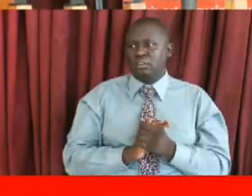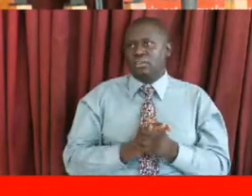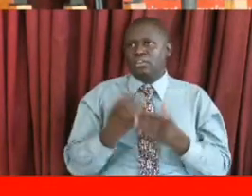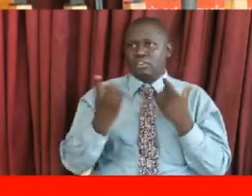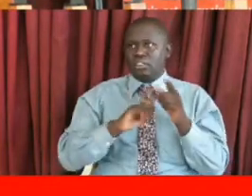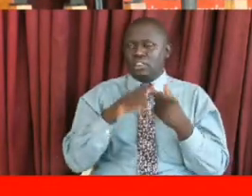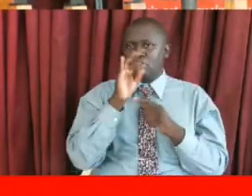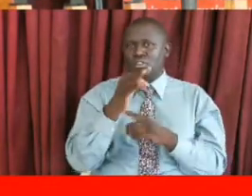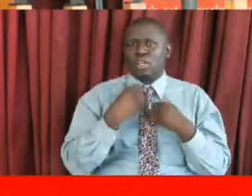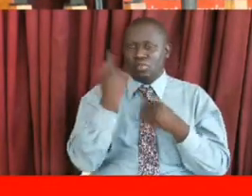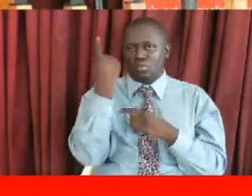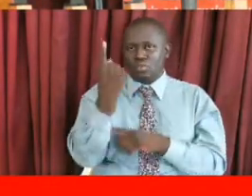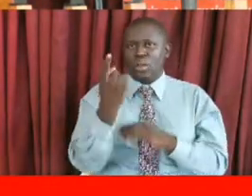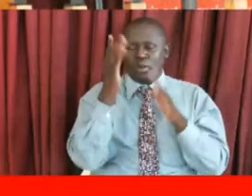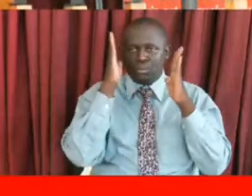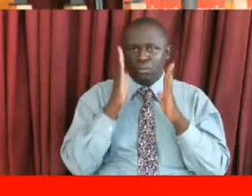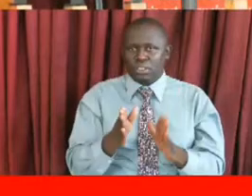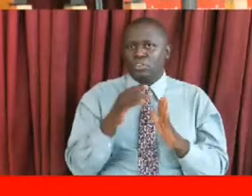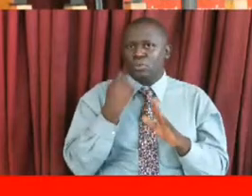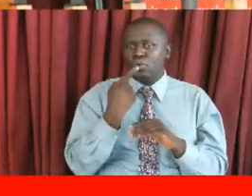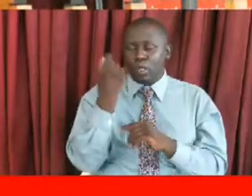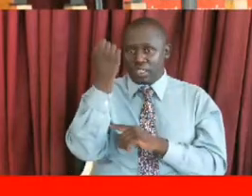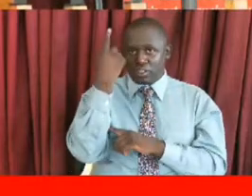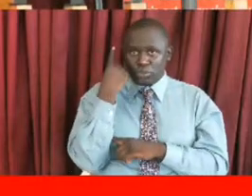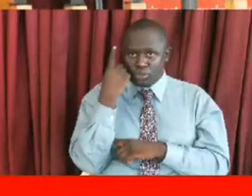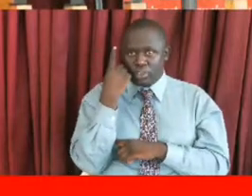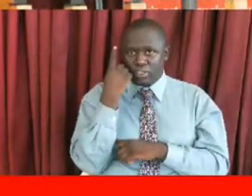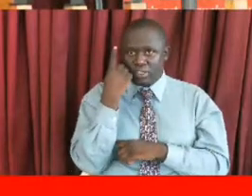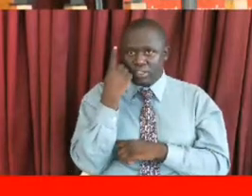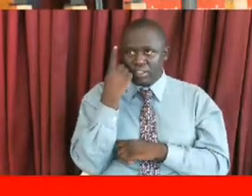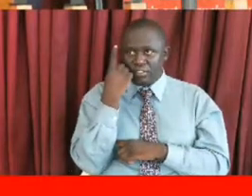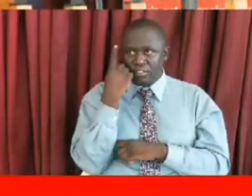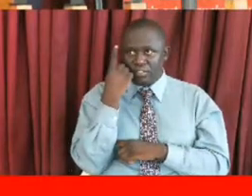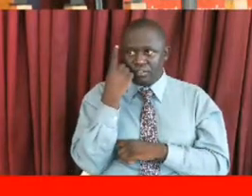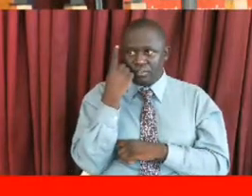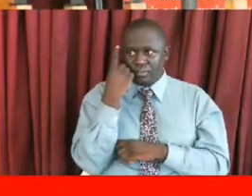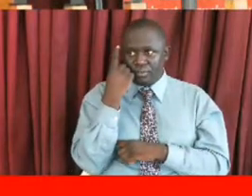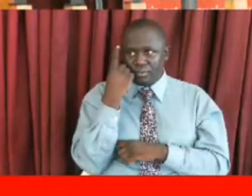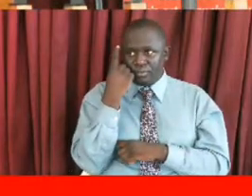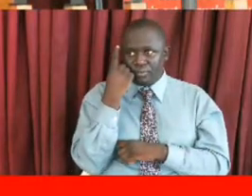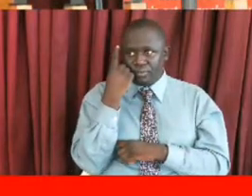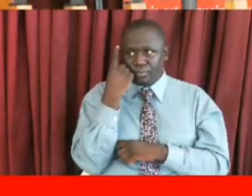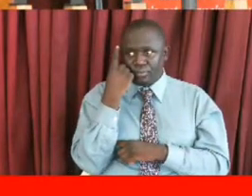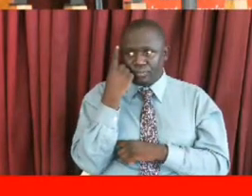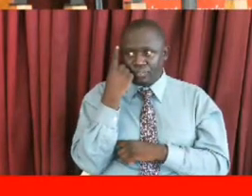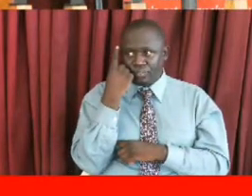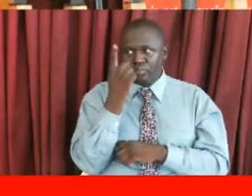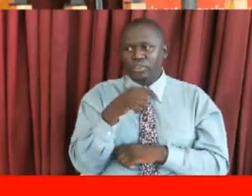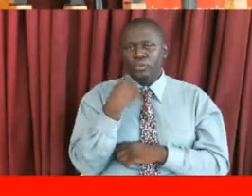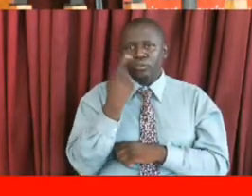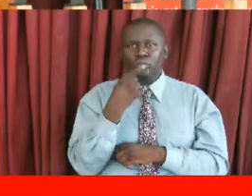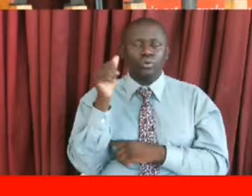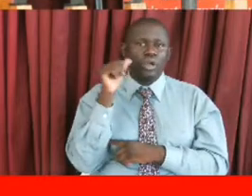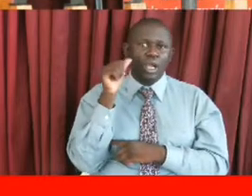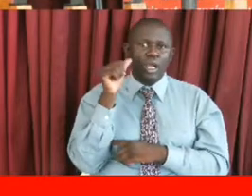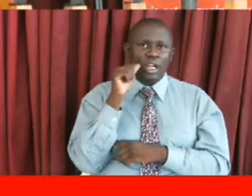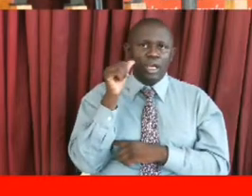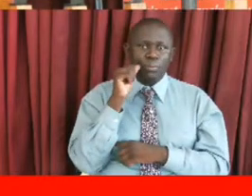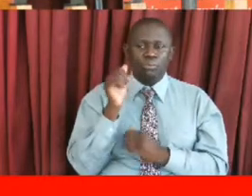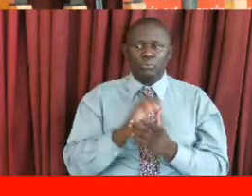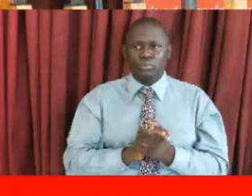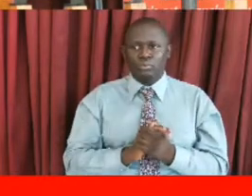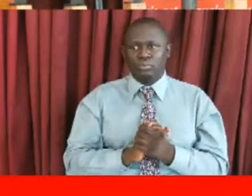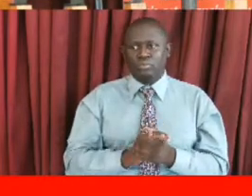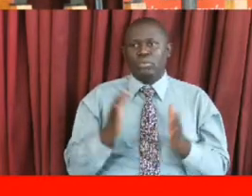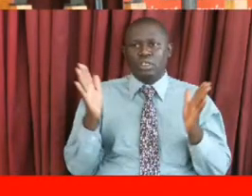one person who understood the protocols it was Adam amen